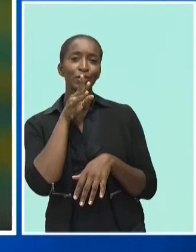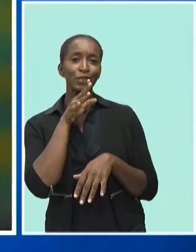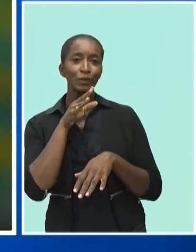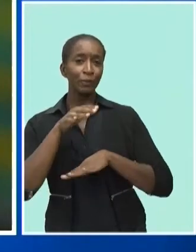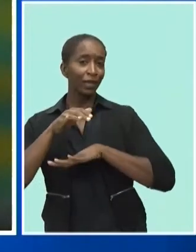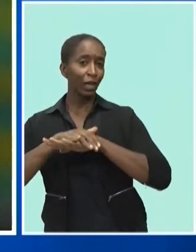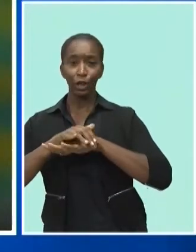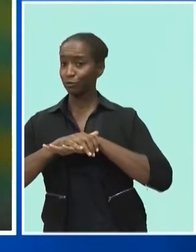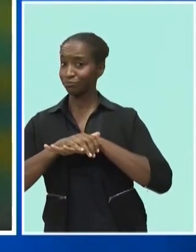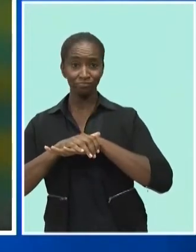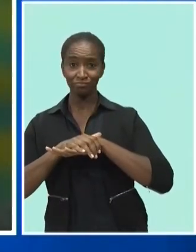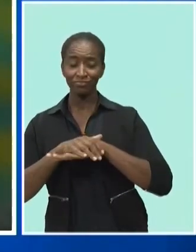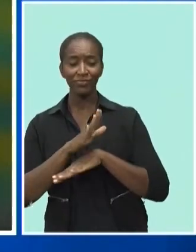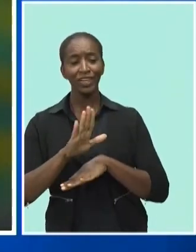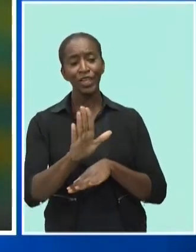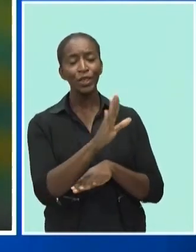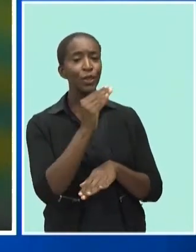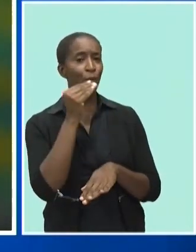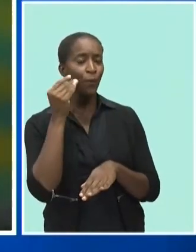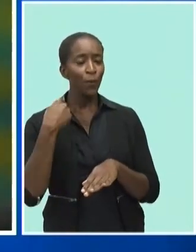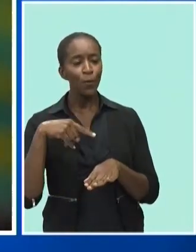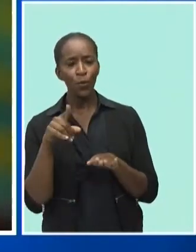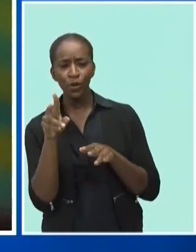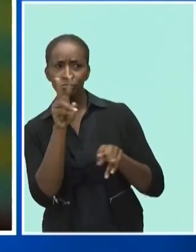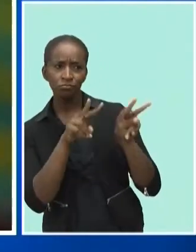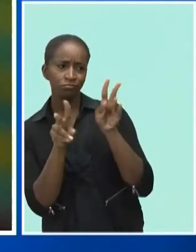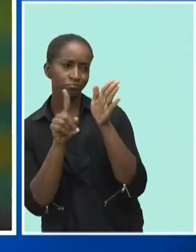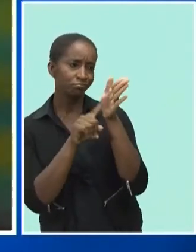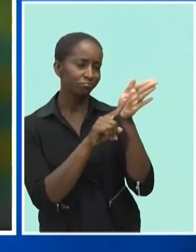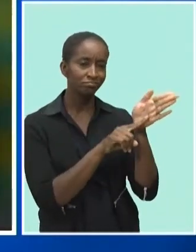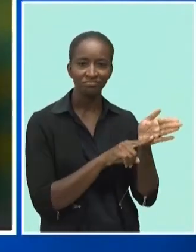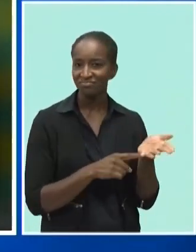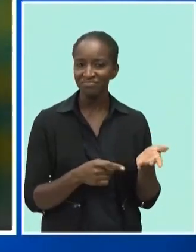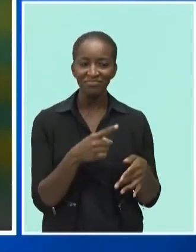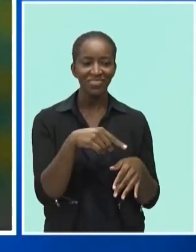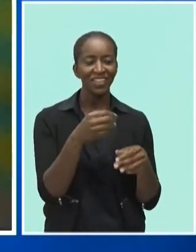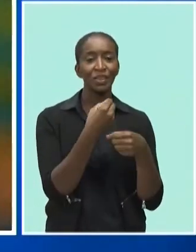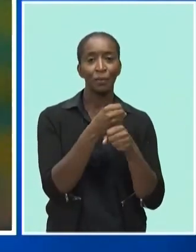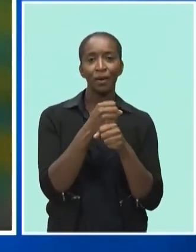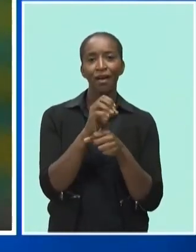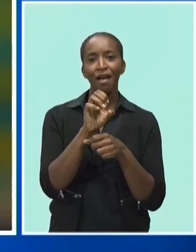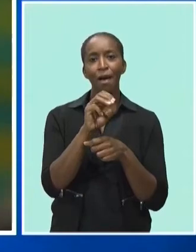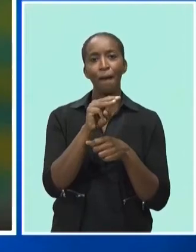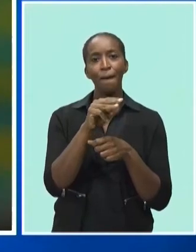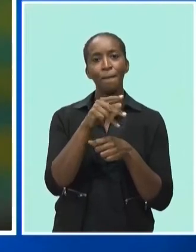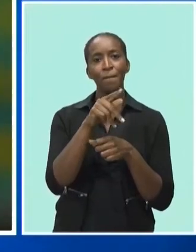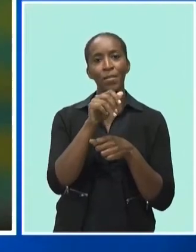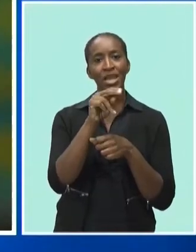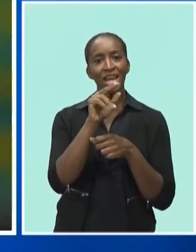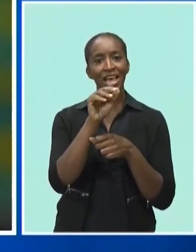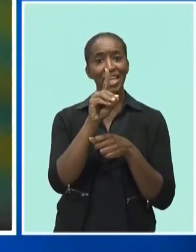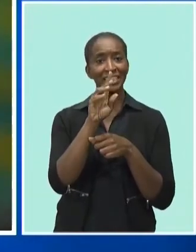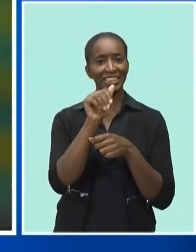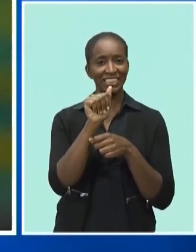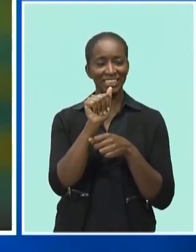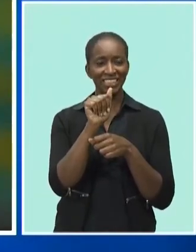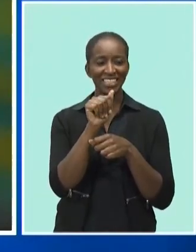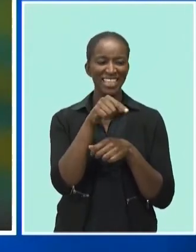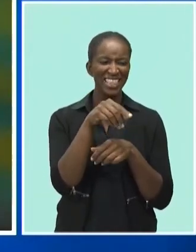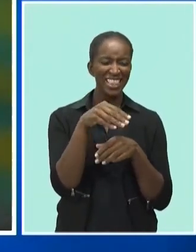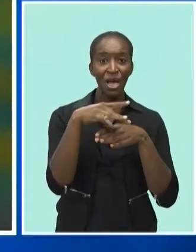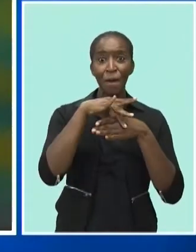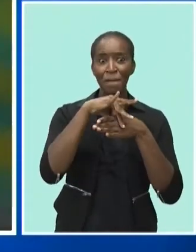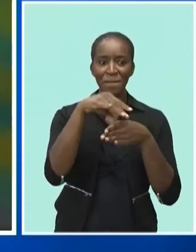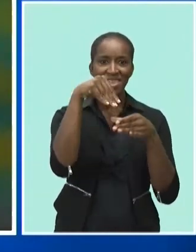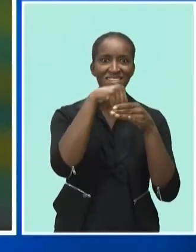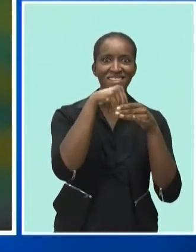health issues with respect to food for sale, because I'll say empanada is $5 now, so big empanada with meat in it, so it's obviously could be